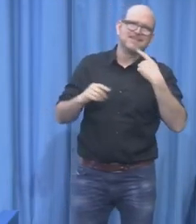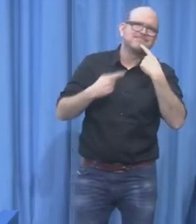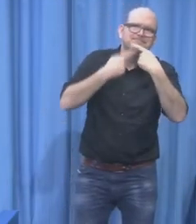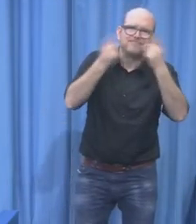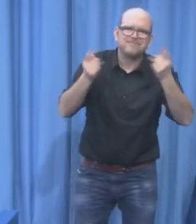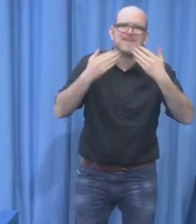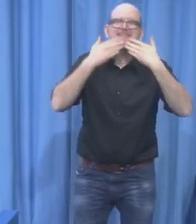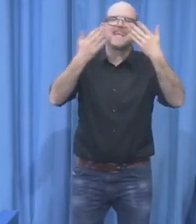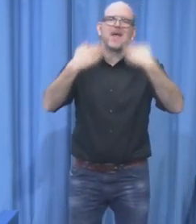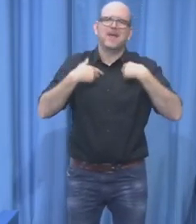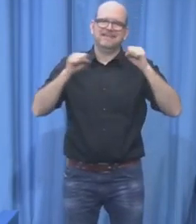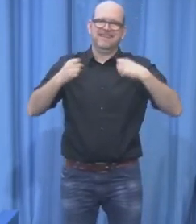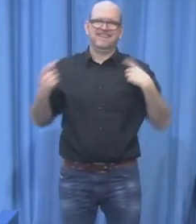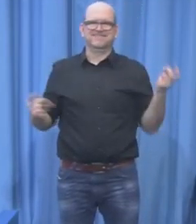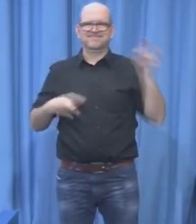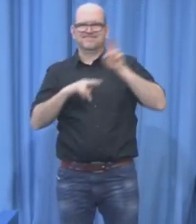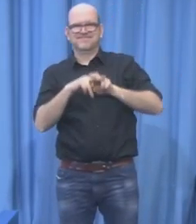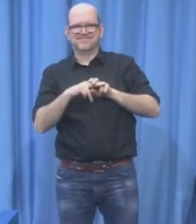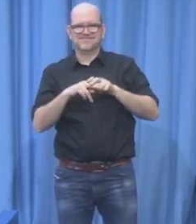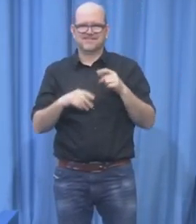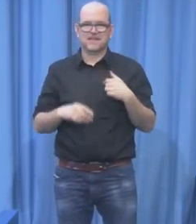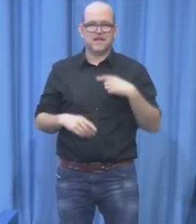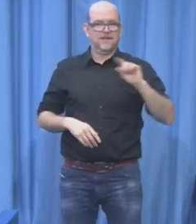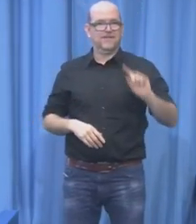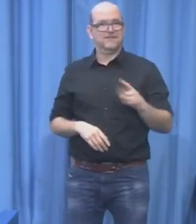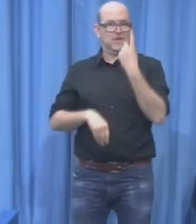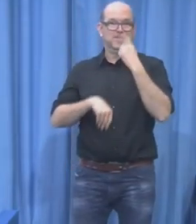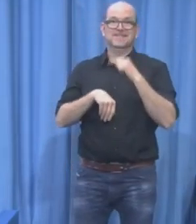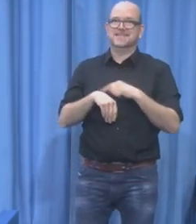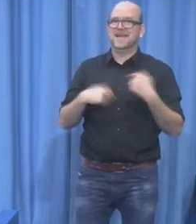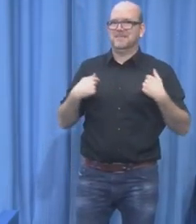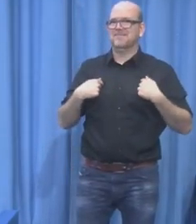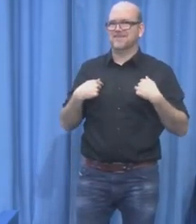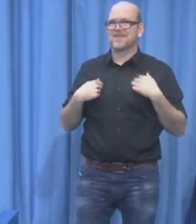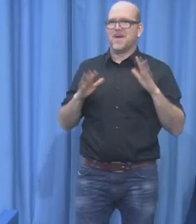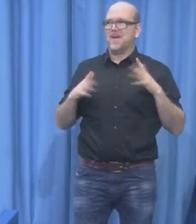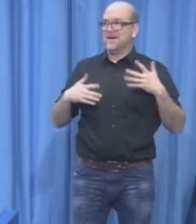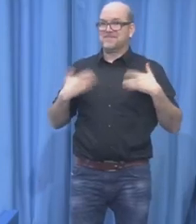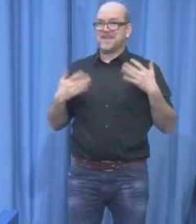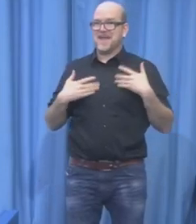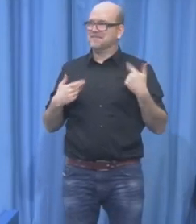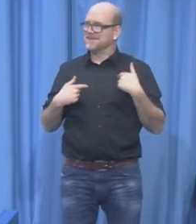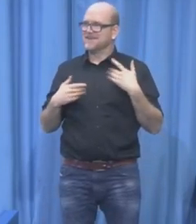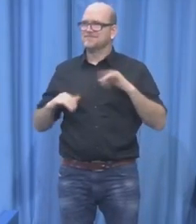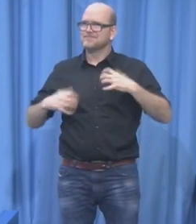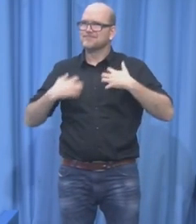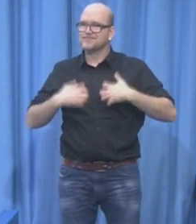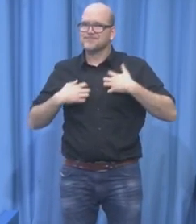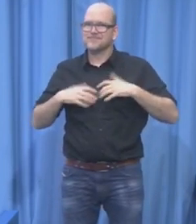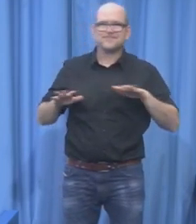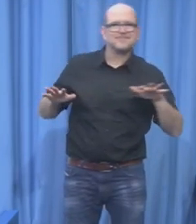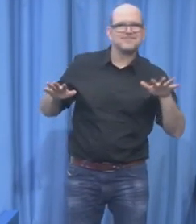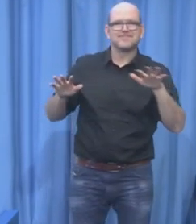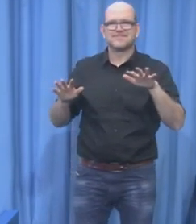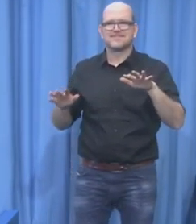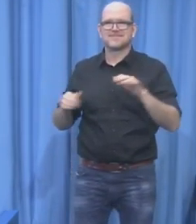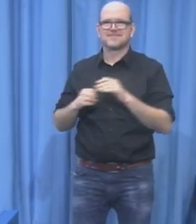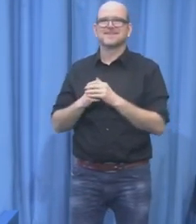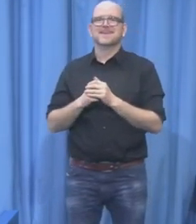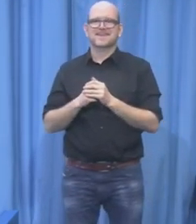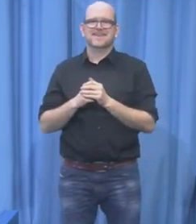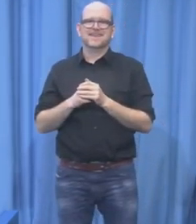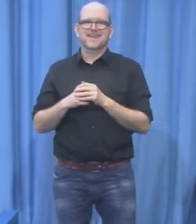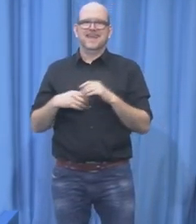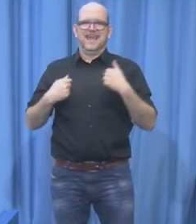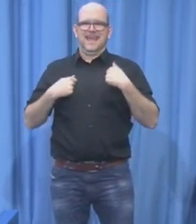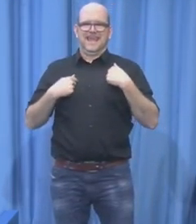really happy to be here, and I'm also really happy that I packed a green shirt because apparently that's the color of the conference, so